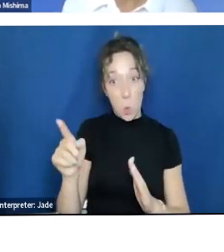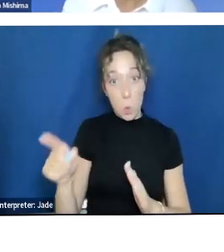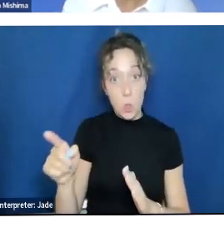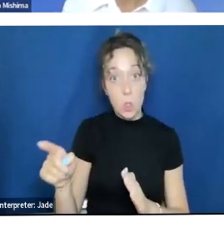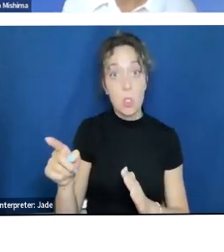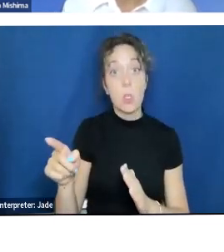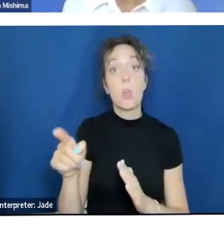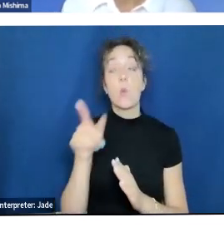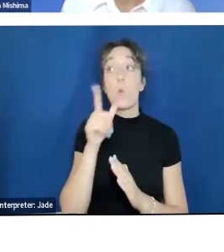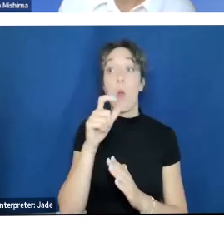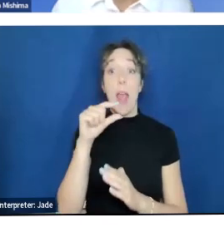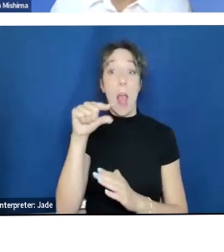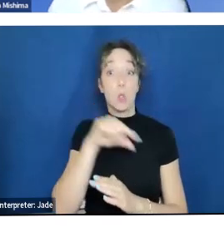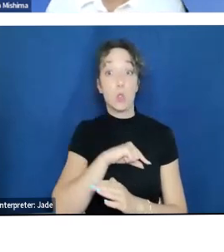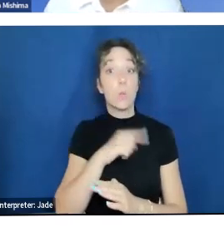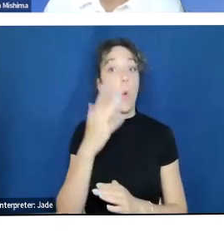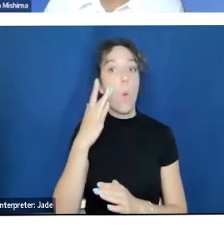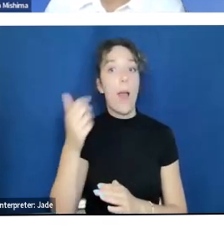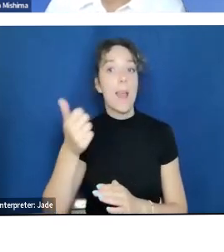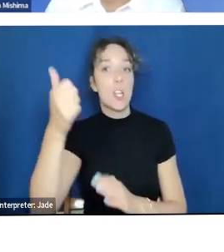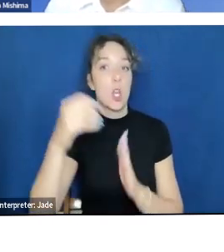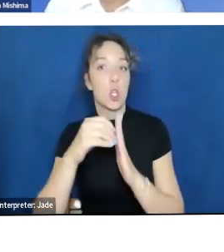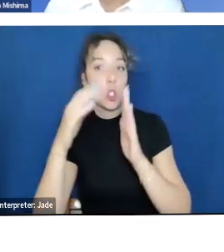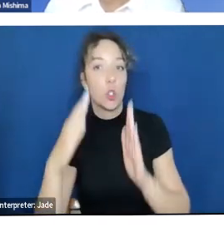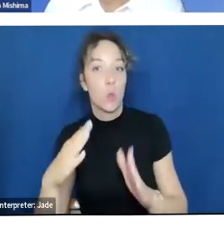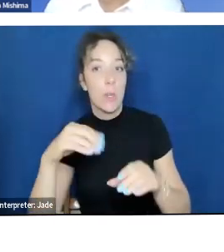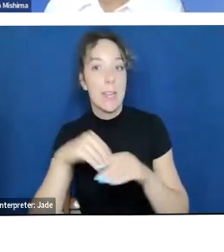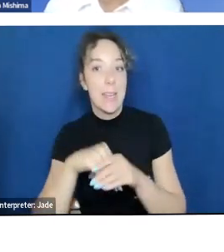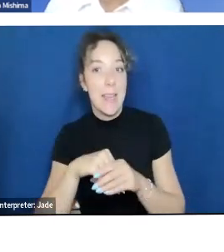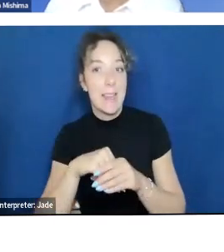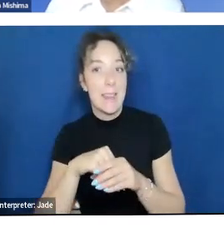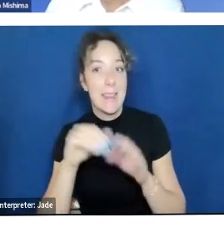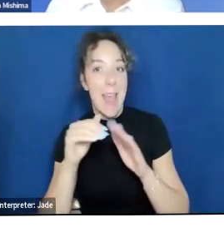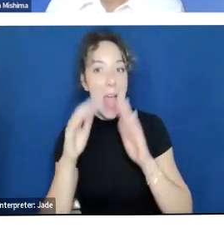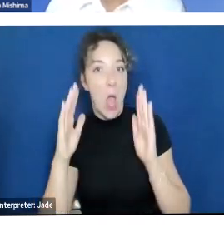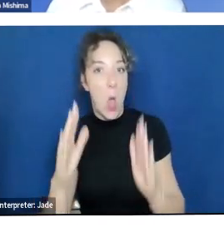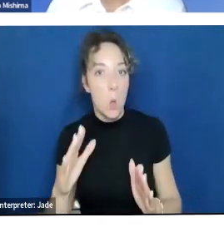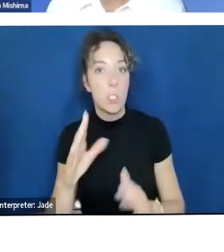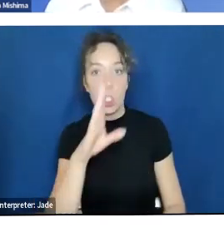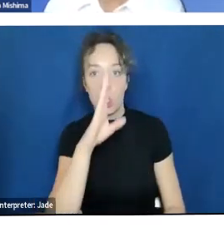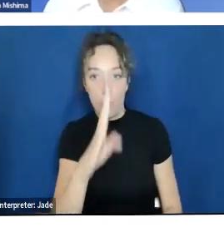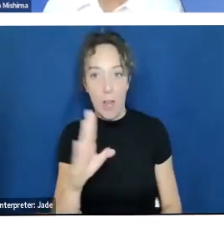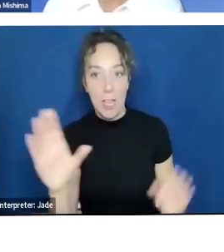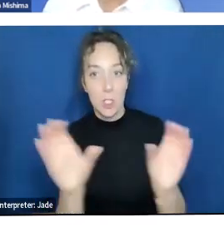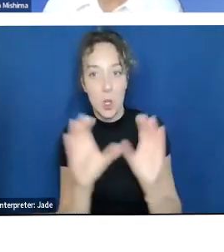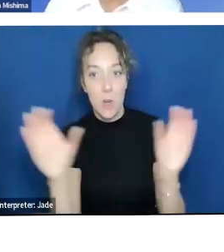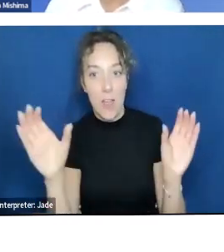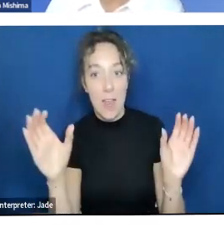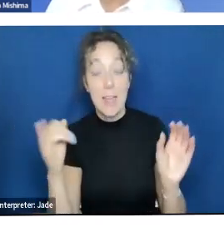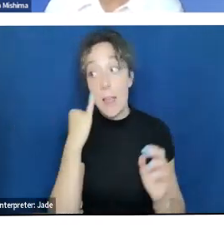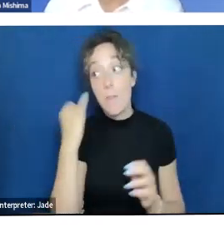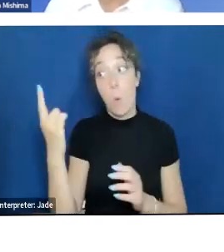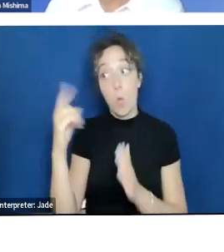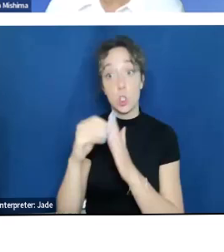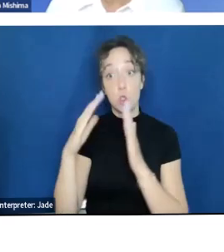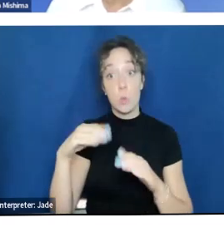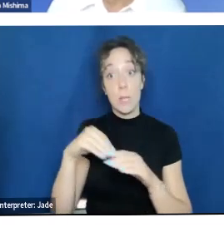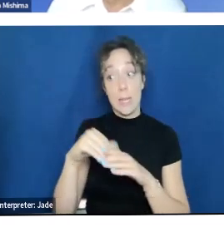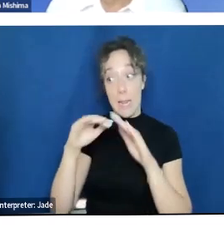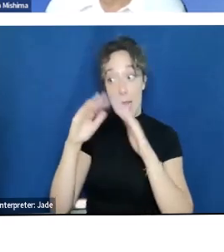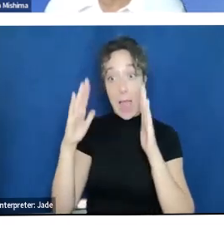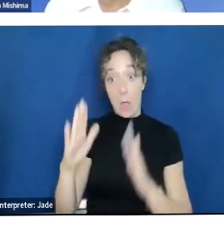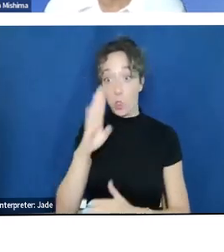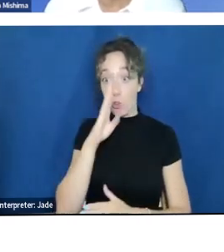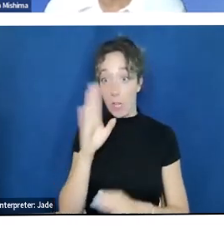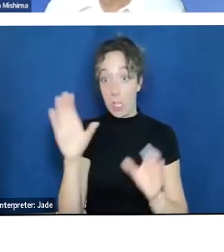are eligible because another student in the household is directly certified. Okay. So if one student in a household is directly certified and